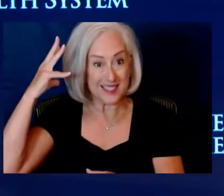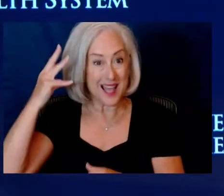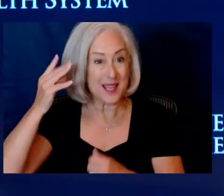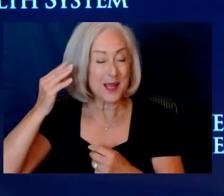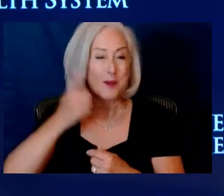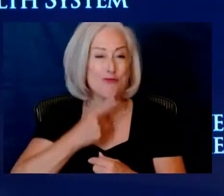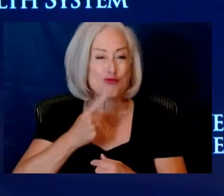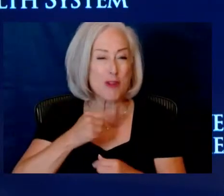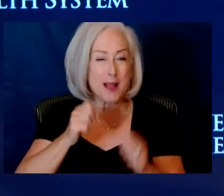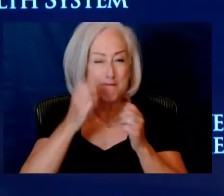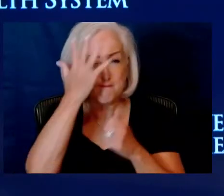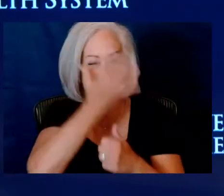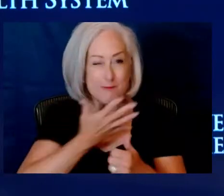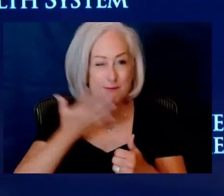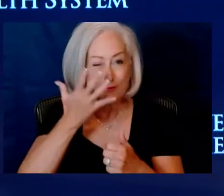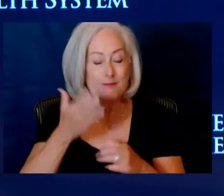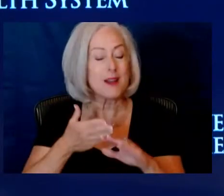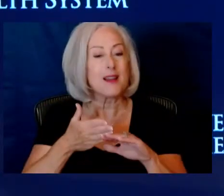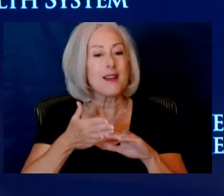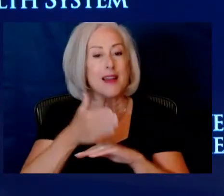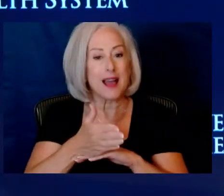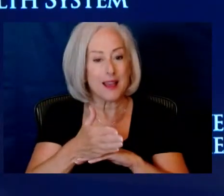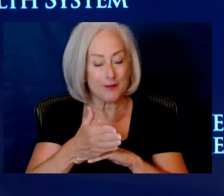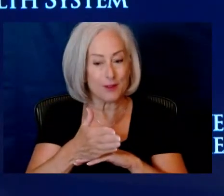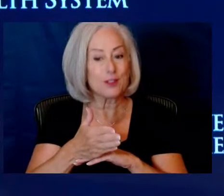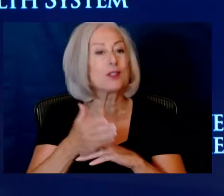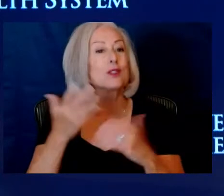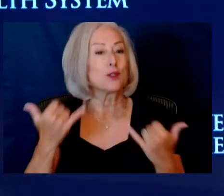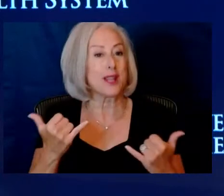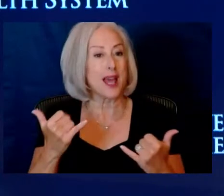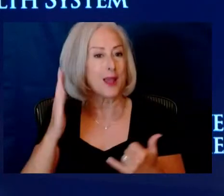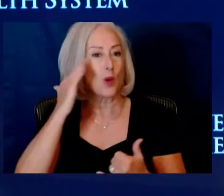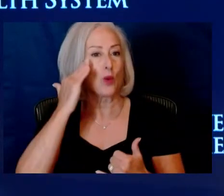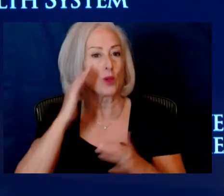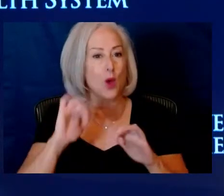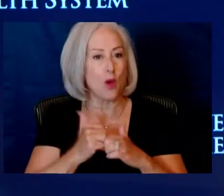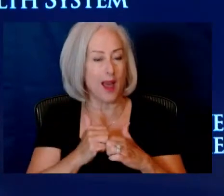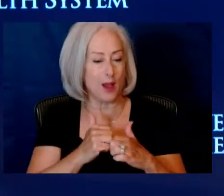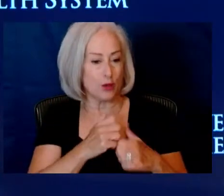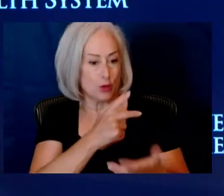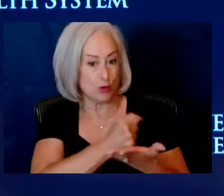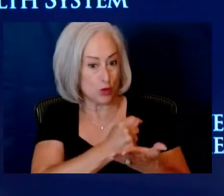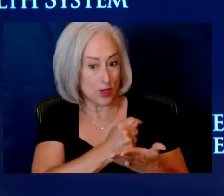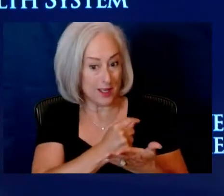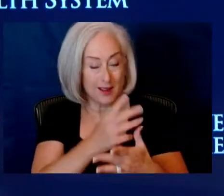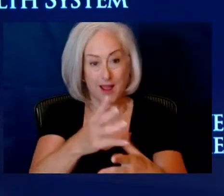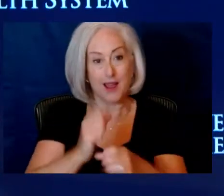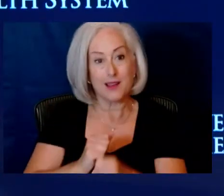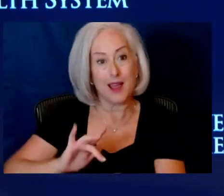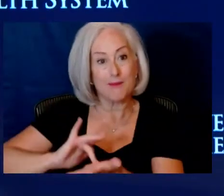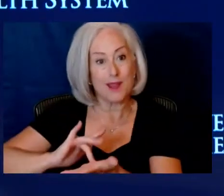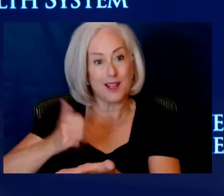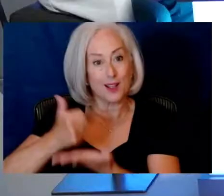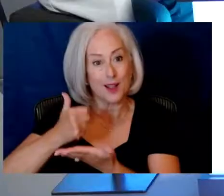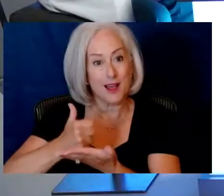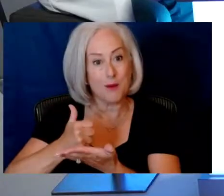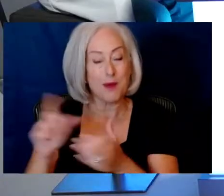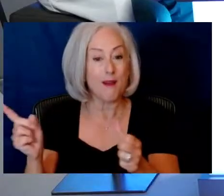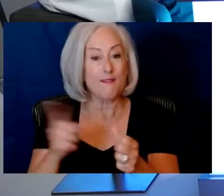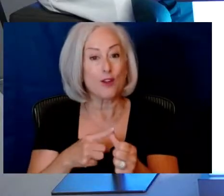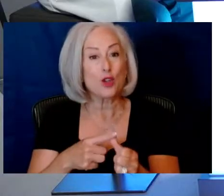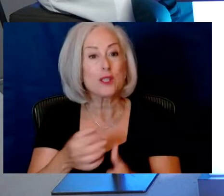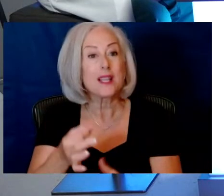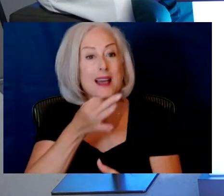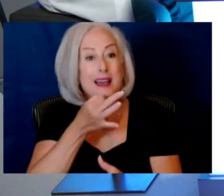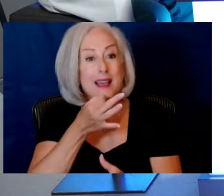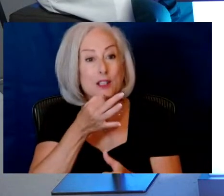after today, including how to treat it and when to seek medical care. But first, let's hear from our experts about activity